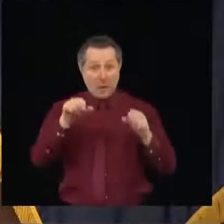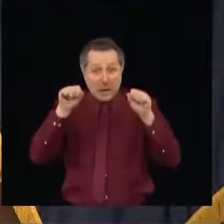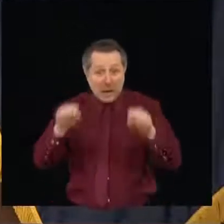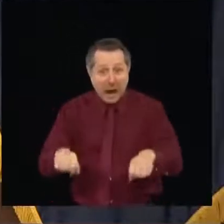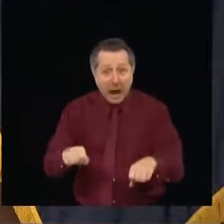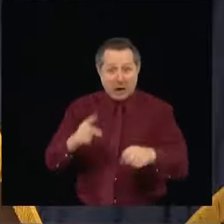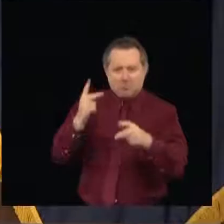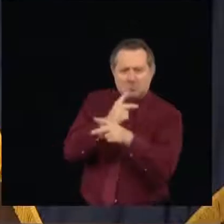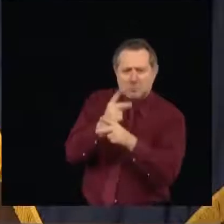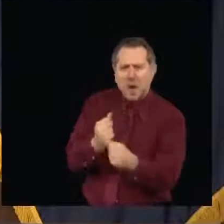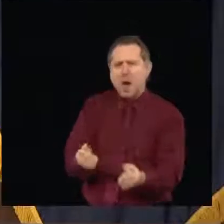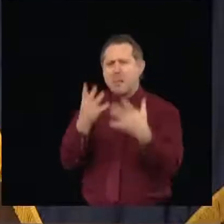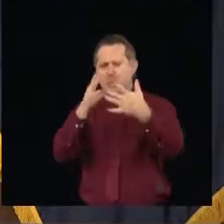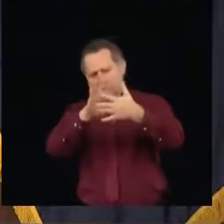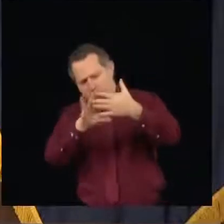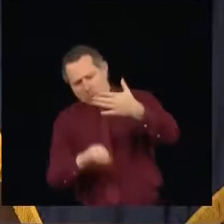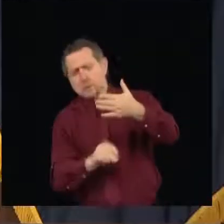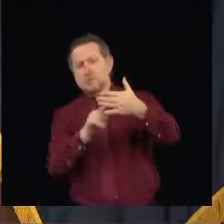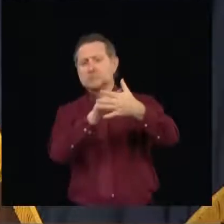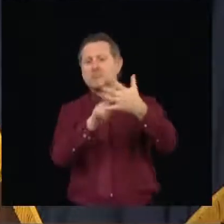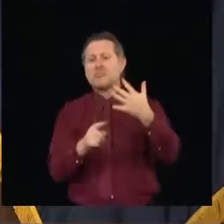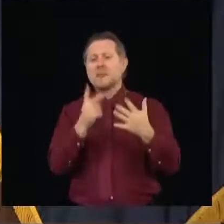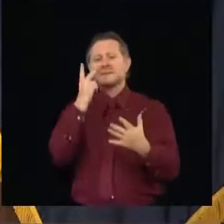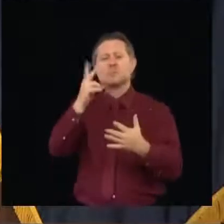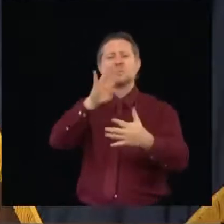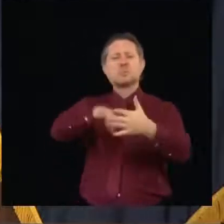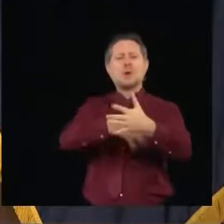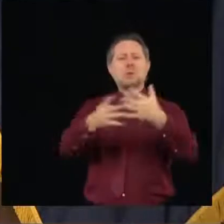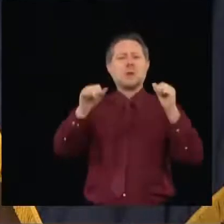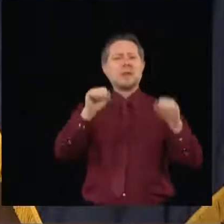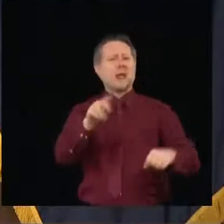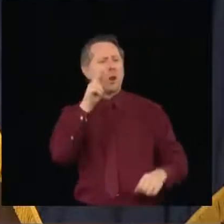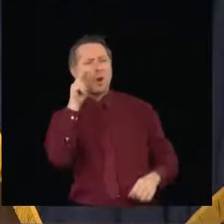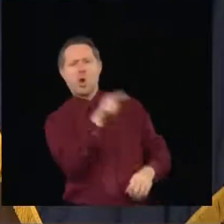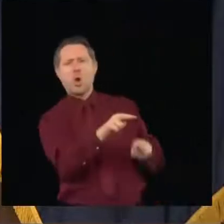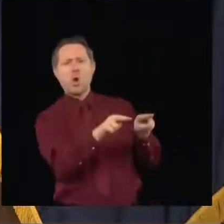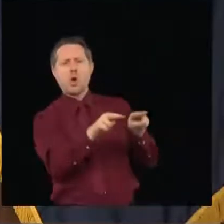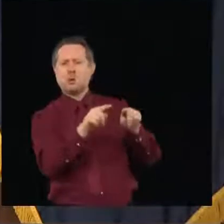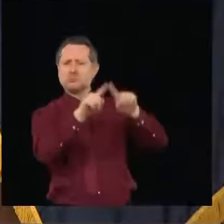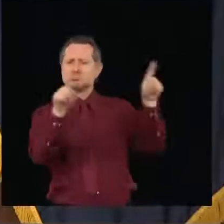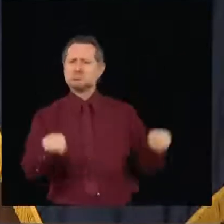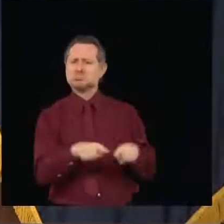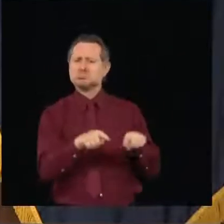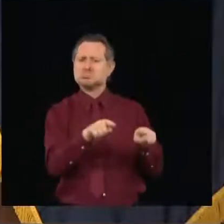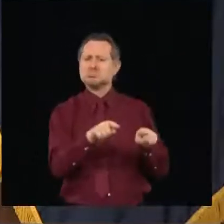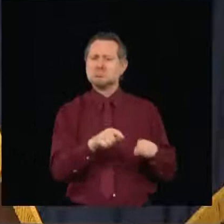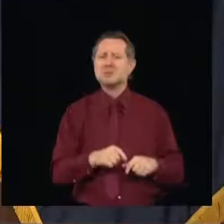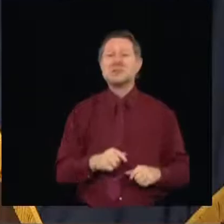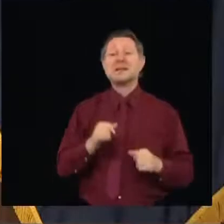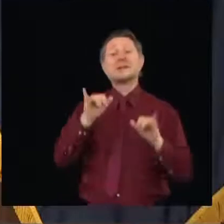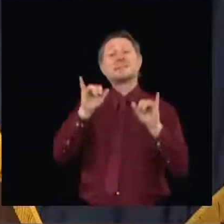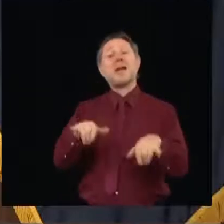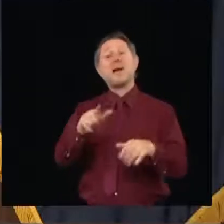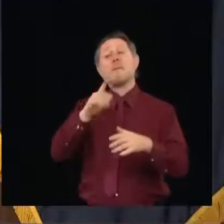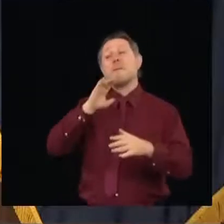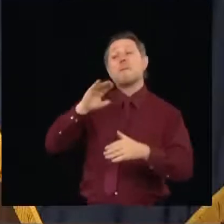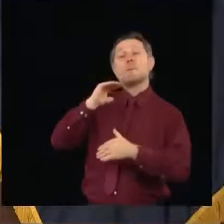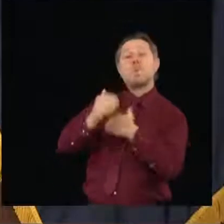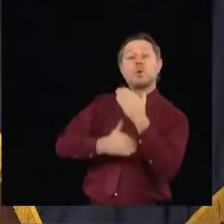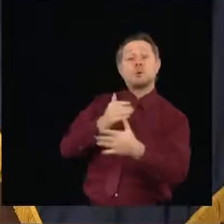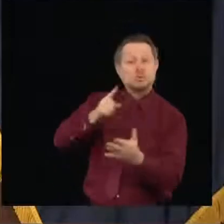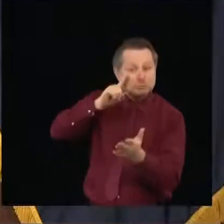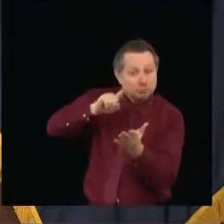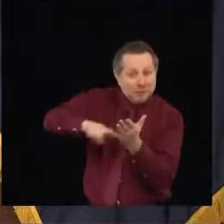the dashboard, you'll find out. But the tracing is, as you say,